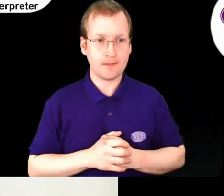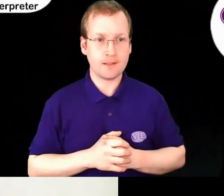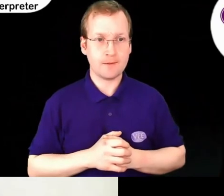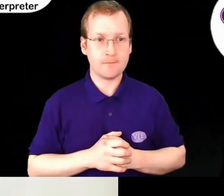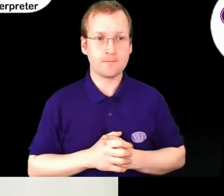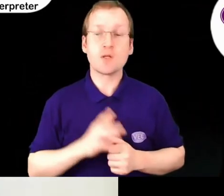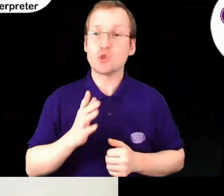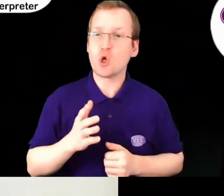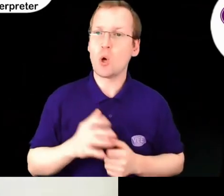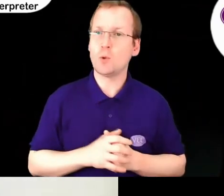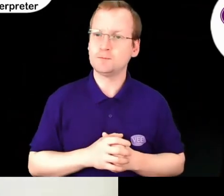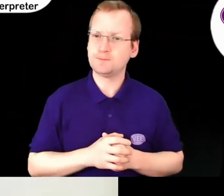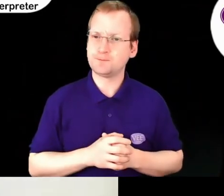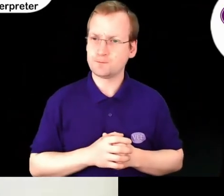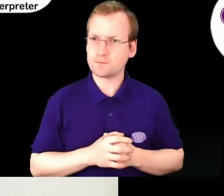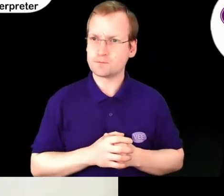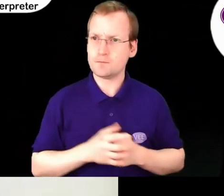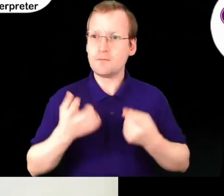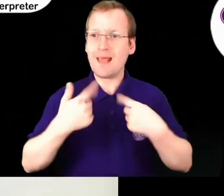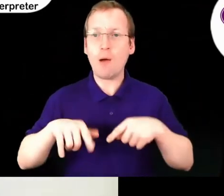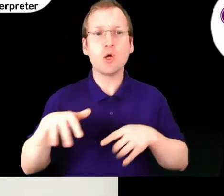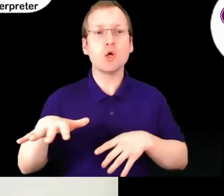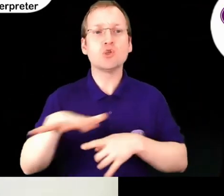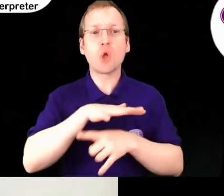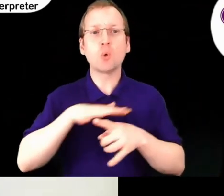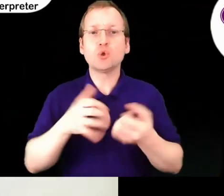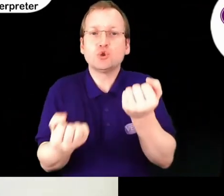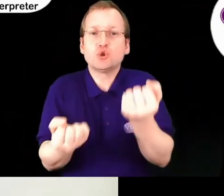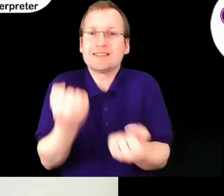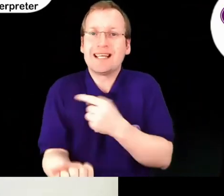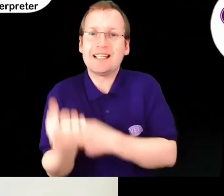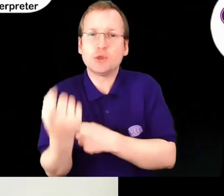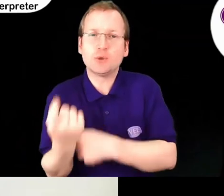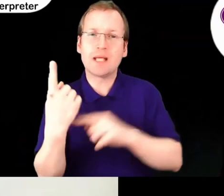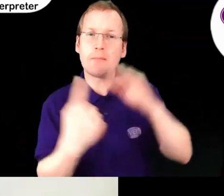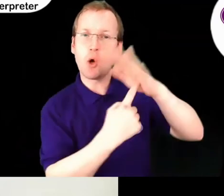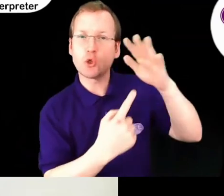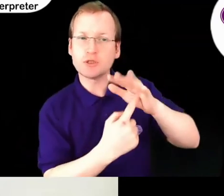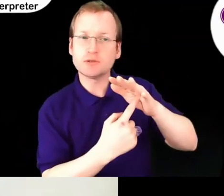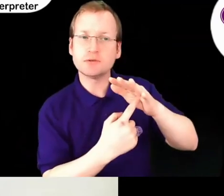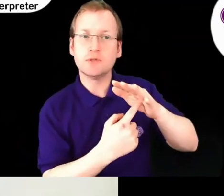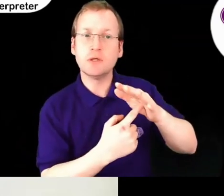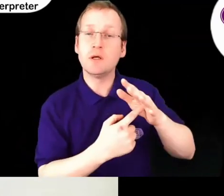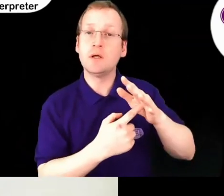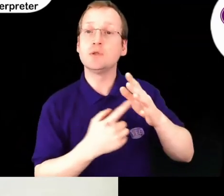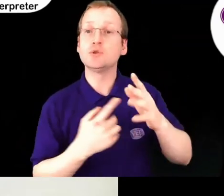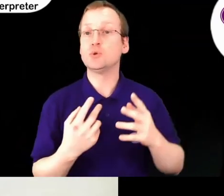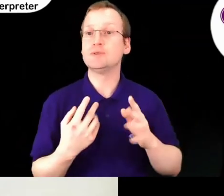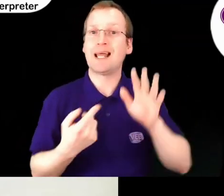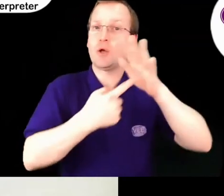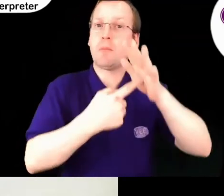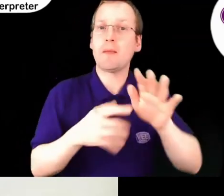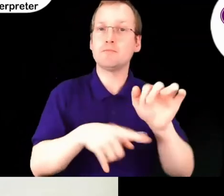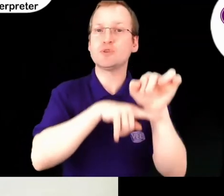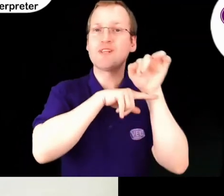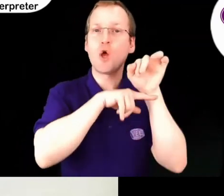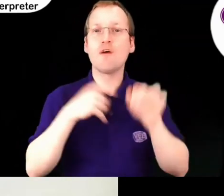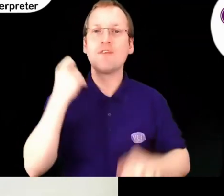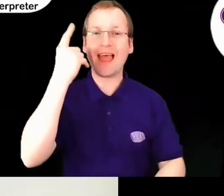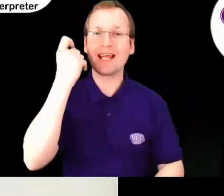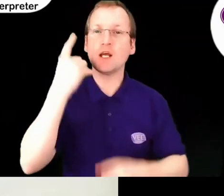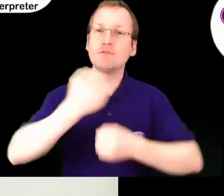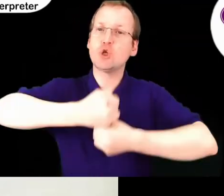So it was, are social justice issues more important than to stand up for than preserving the idea of